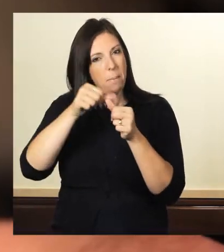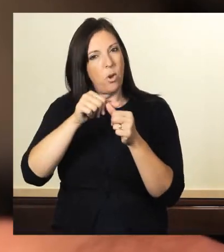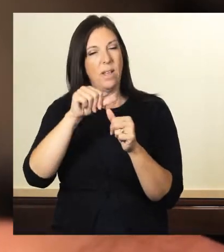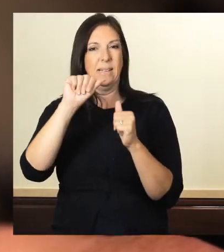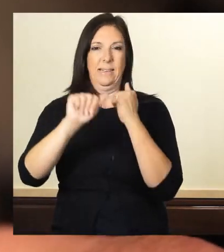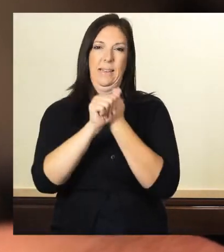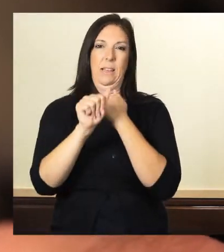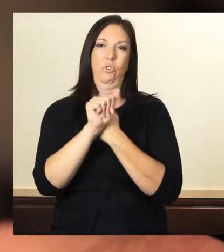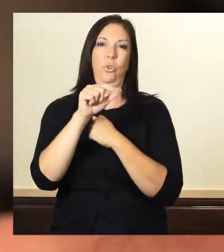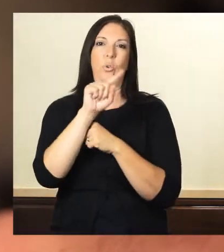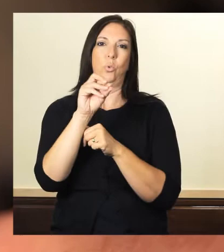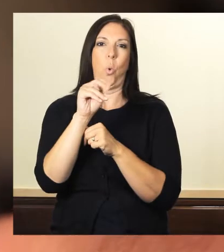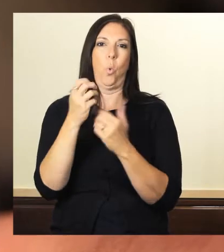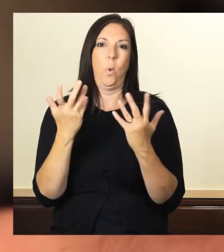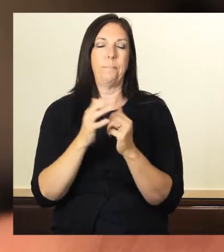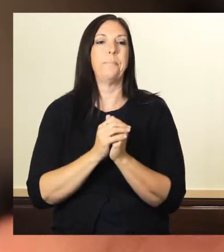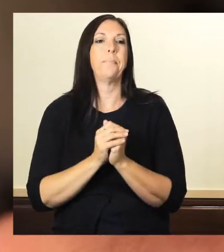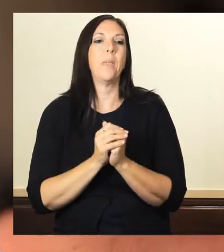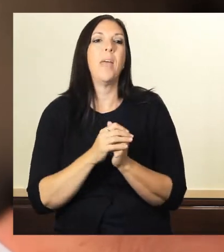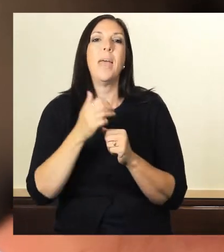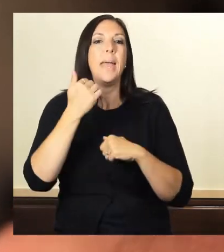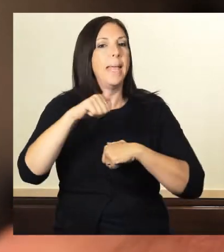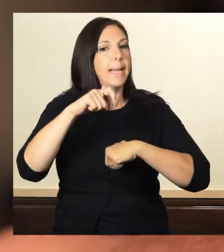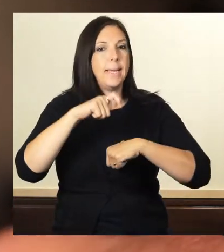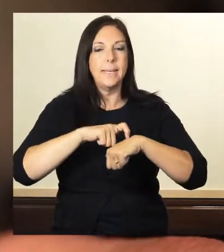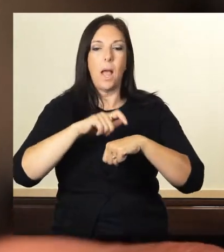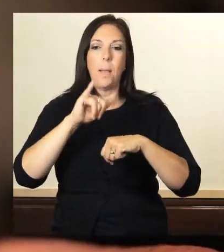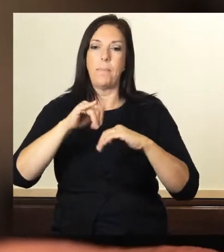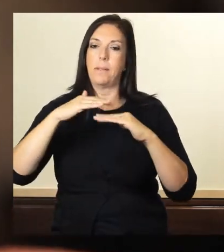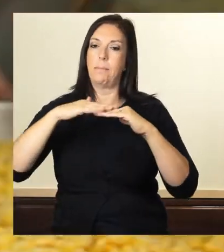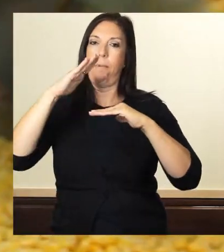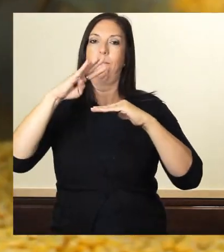Which would be any time the food is above 41 degrees.